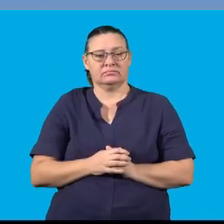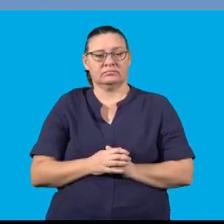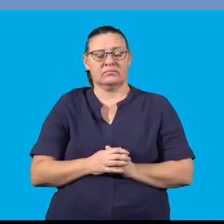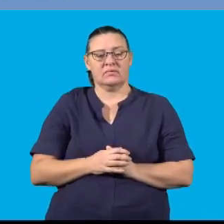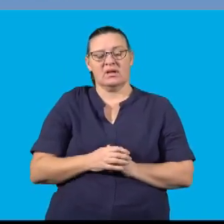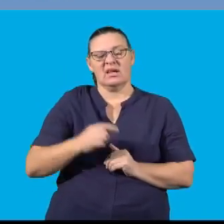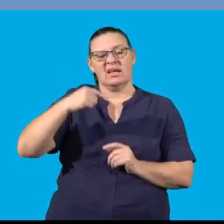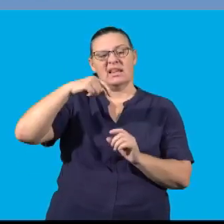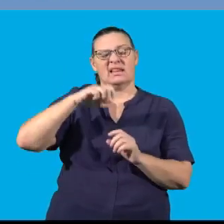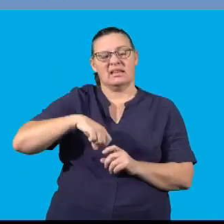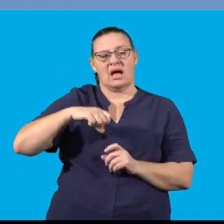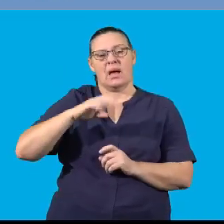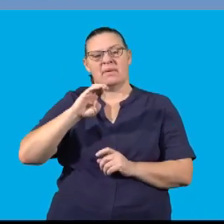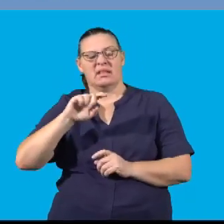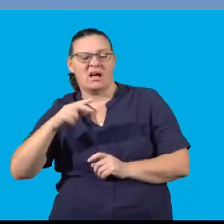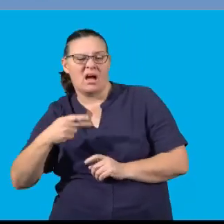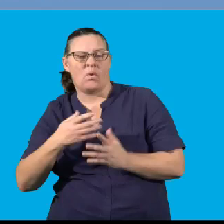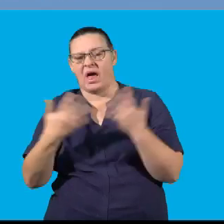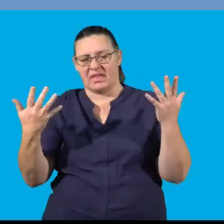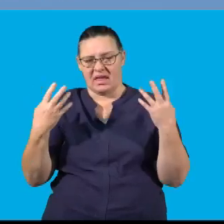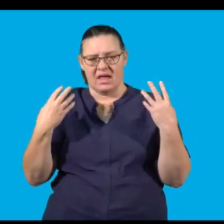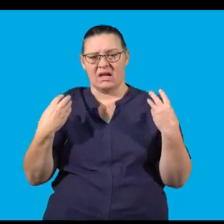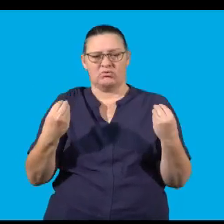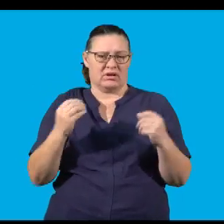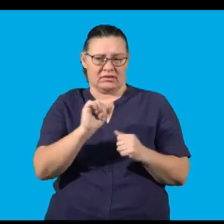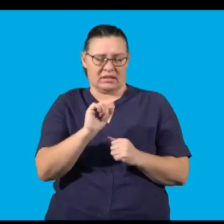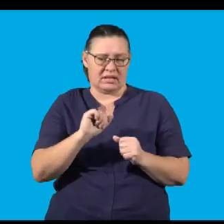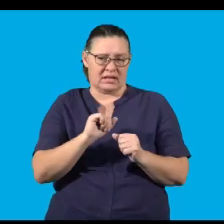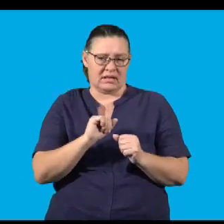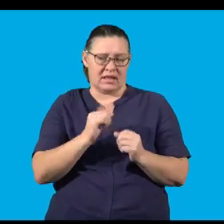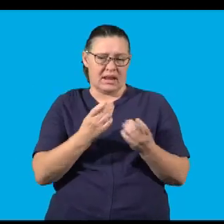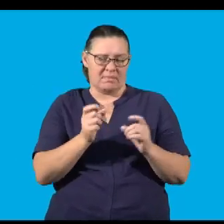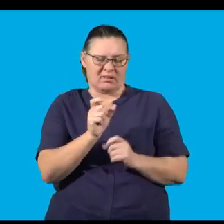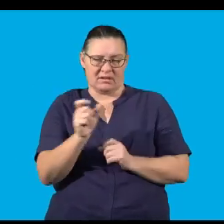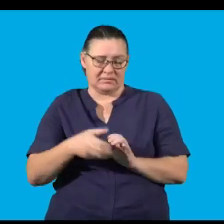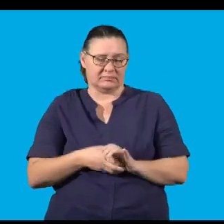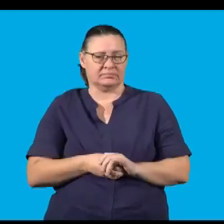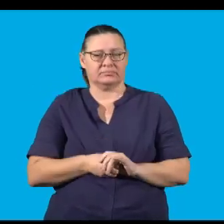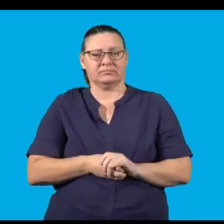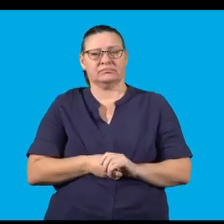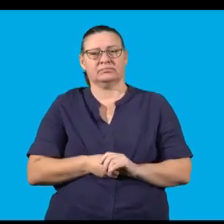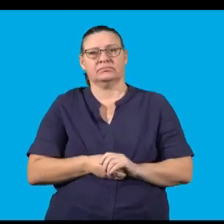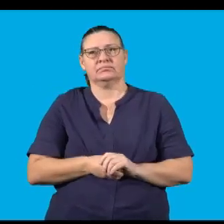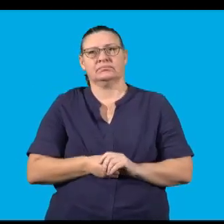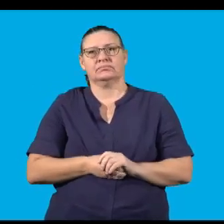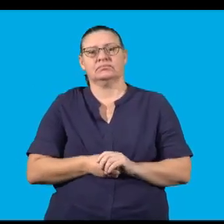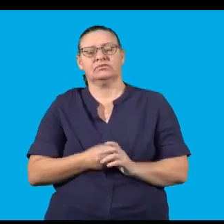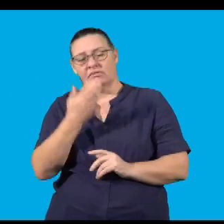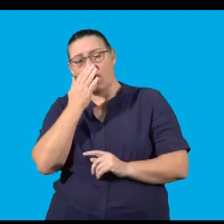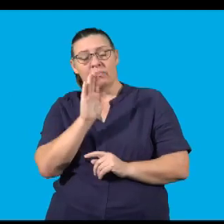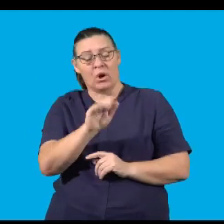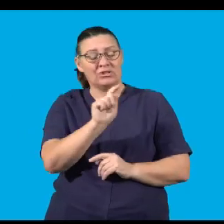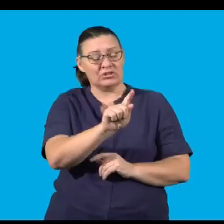it theta or beta or some other Greek letter. All right. Some of the key mistakes that learners make when they